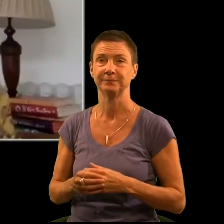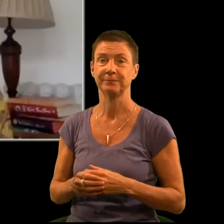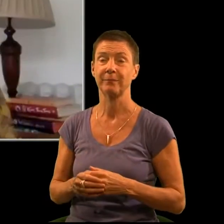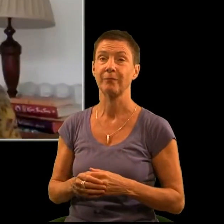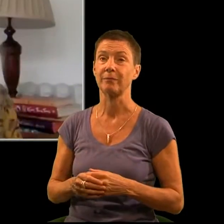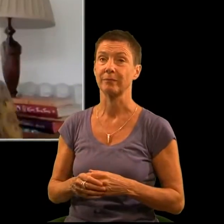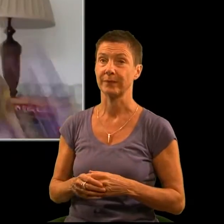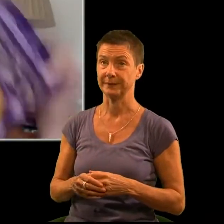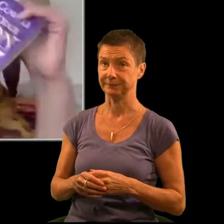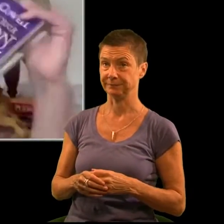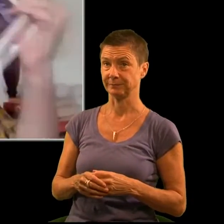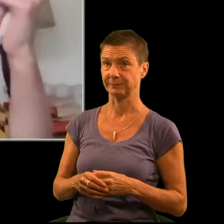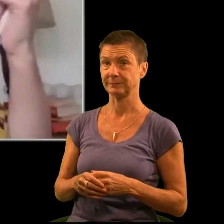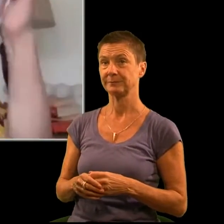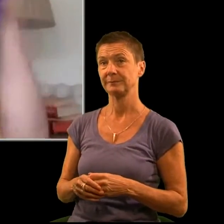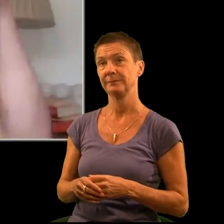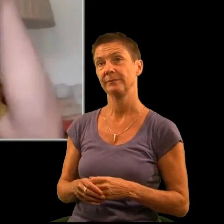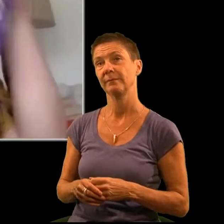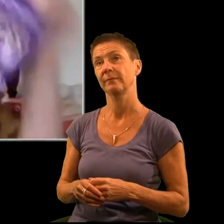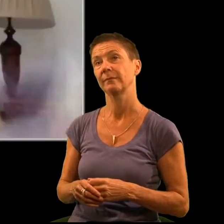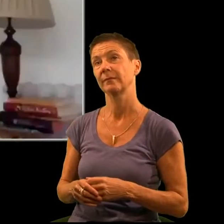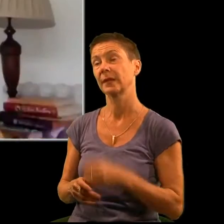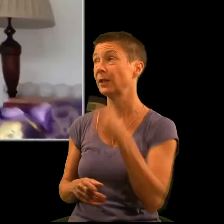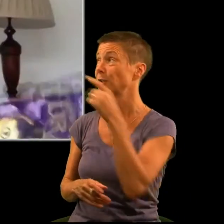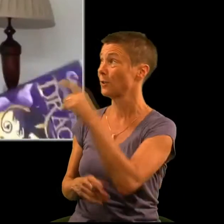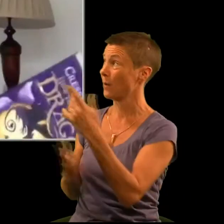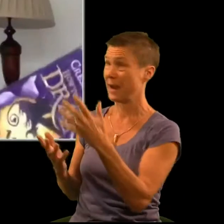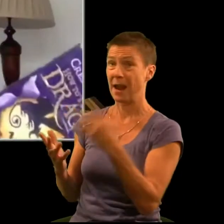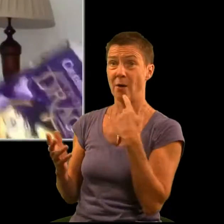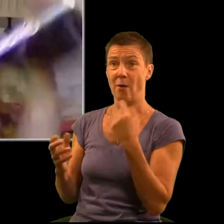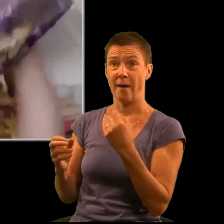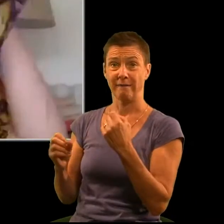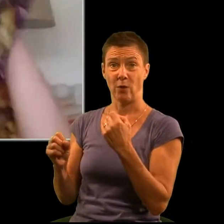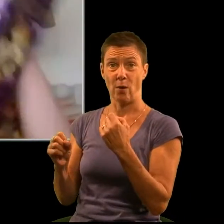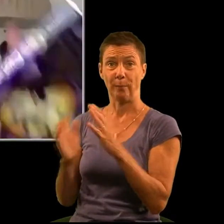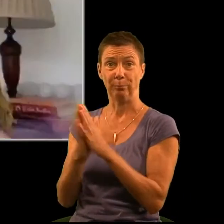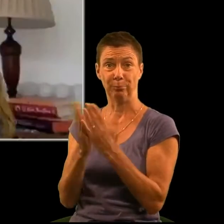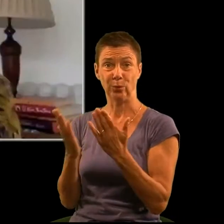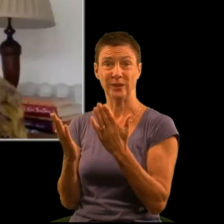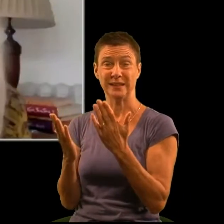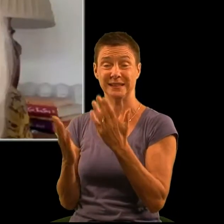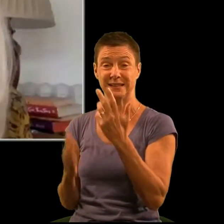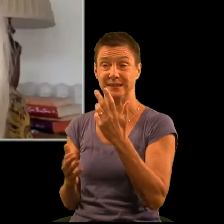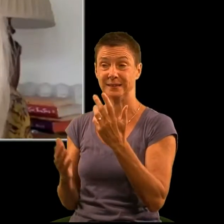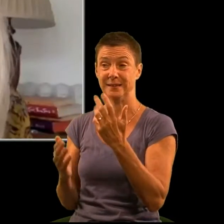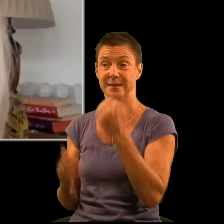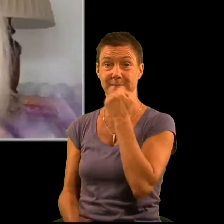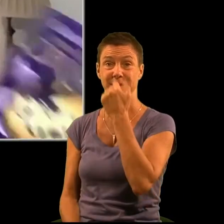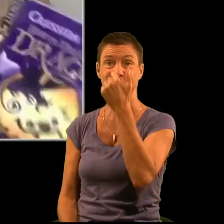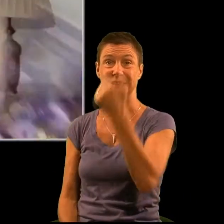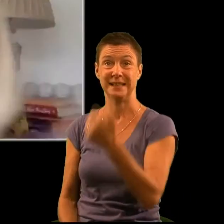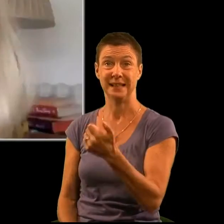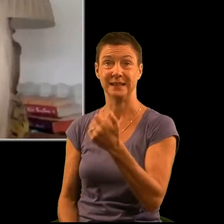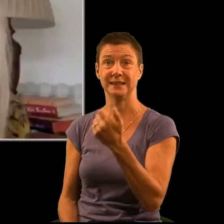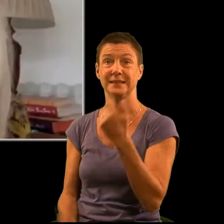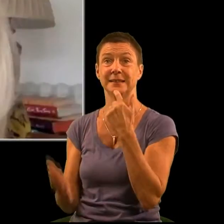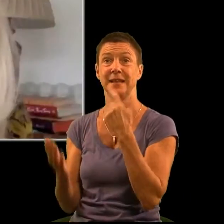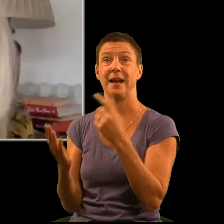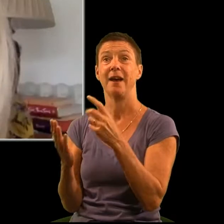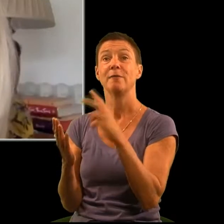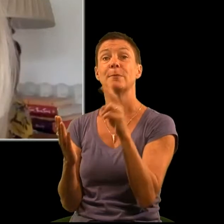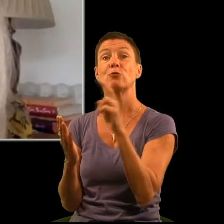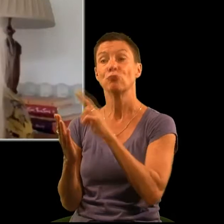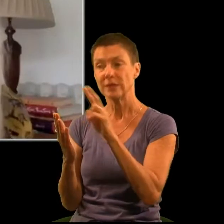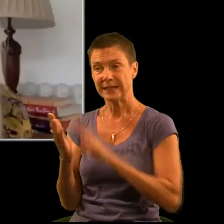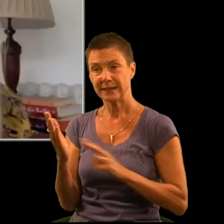it's been quite a lot of work. I'm now on to book 6. This is book 6. During lockdown, I've been reading the whole of the How to Train Your